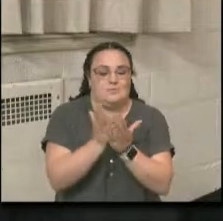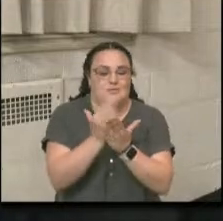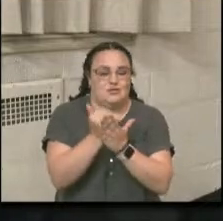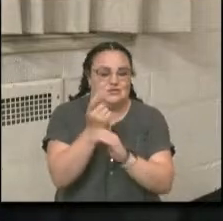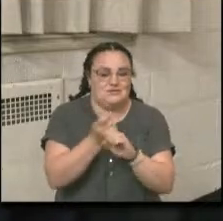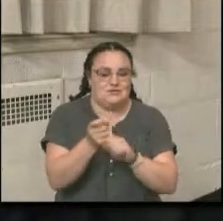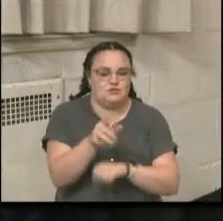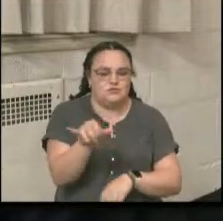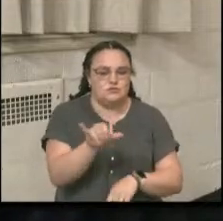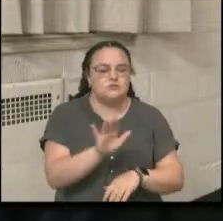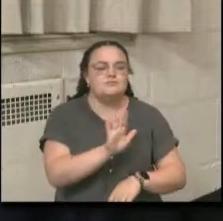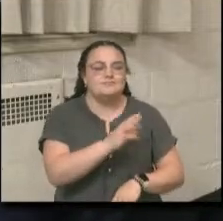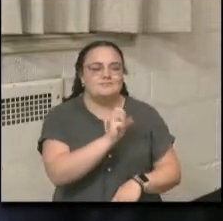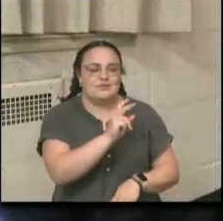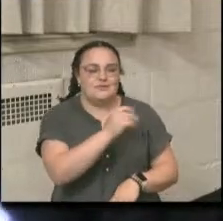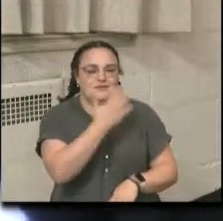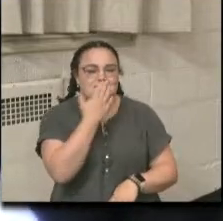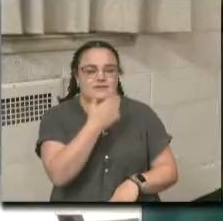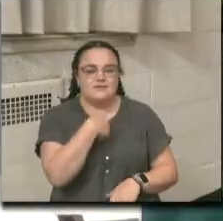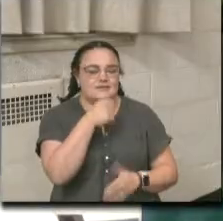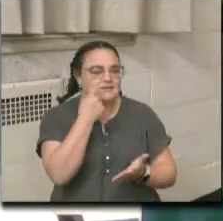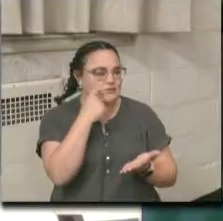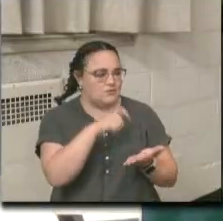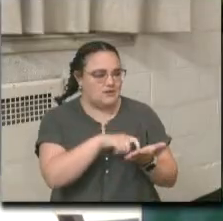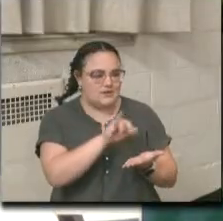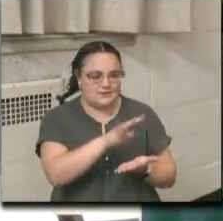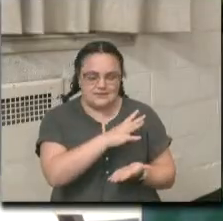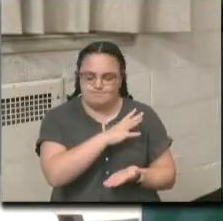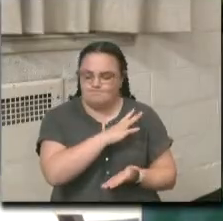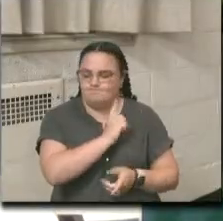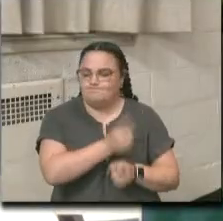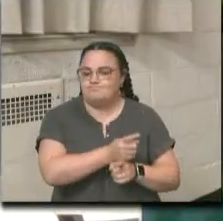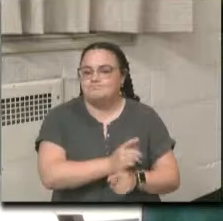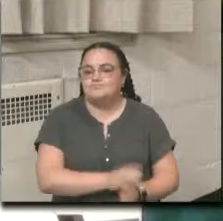well. Okay, thank you so much. Didn't recognize that piece.